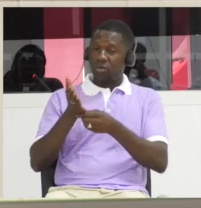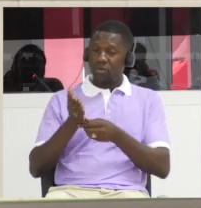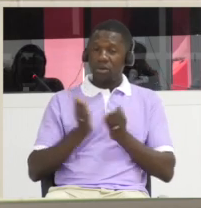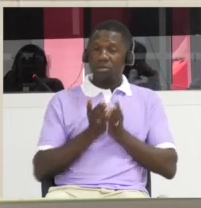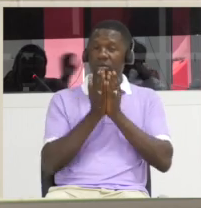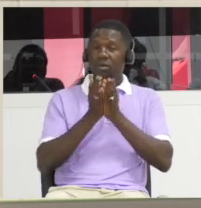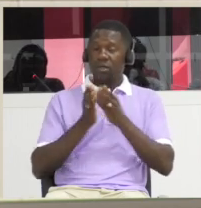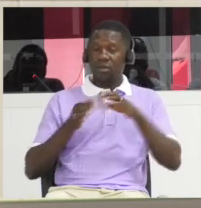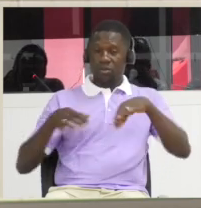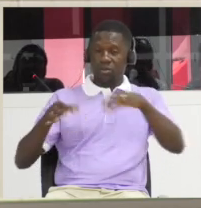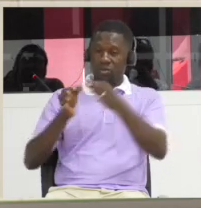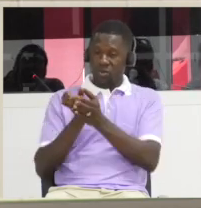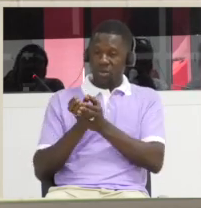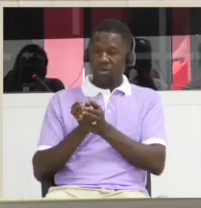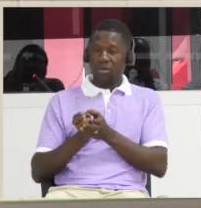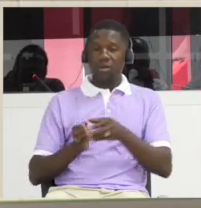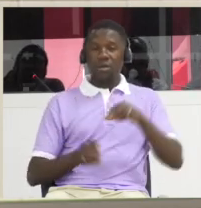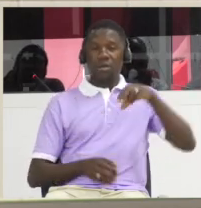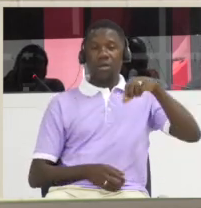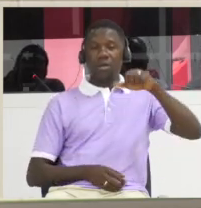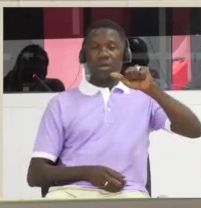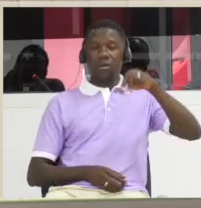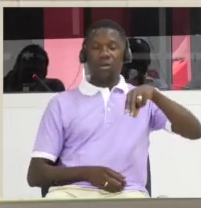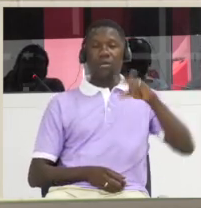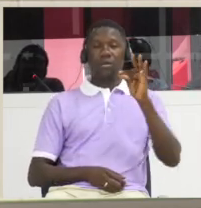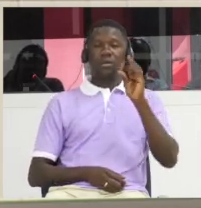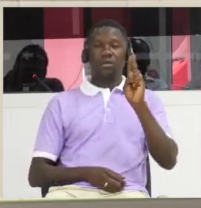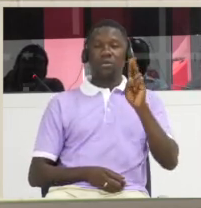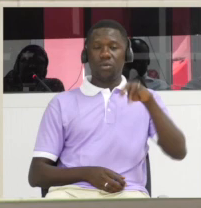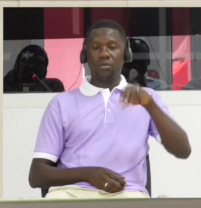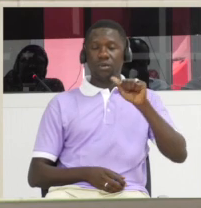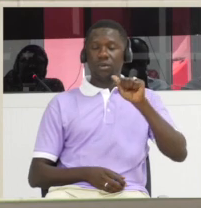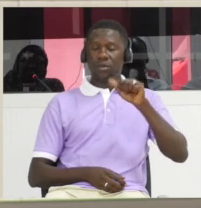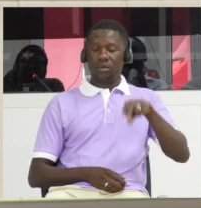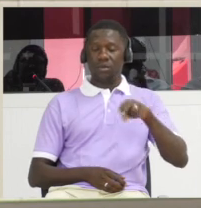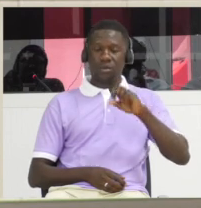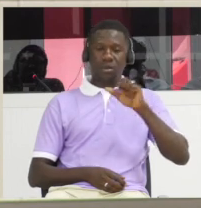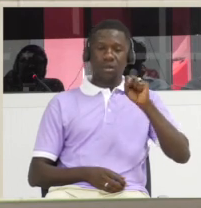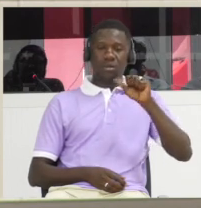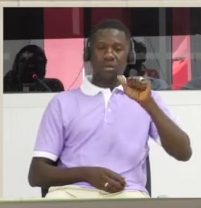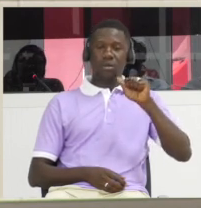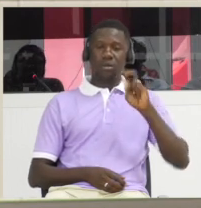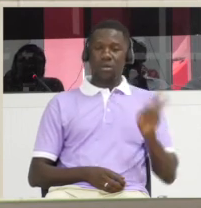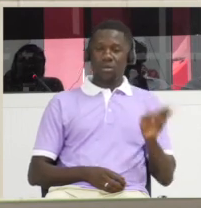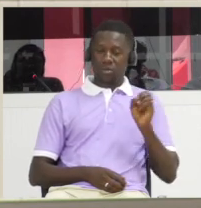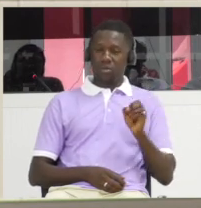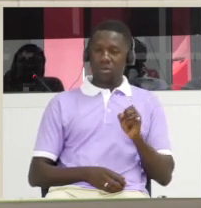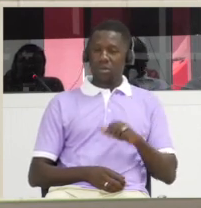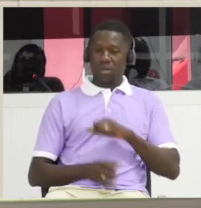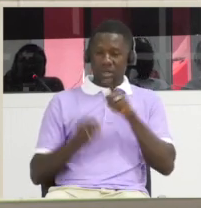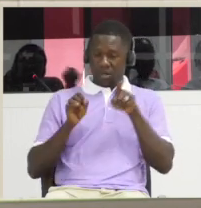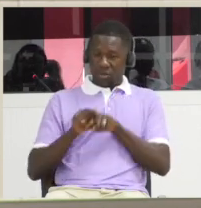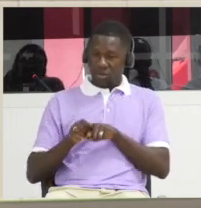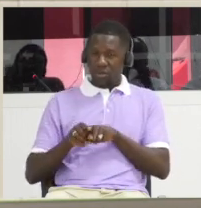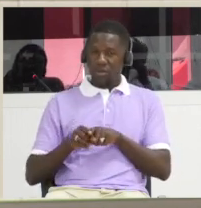Saho, alongside, together with the defense attaché of the U.S.